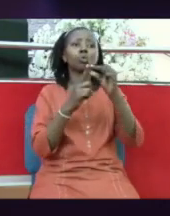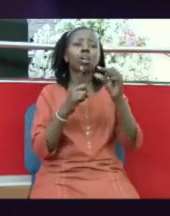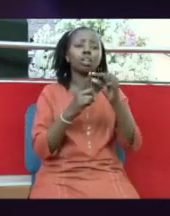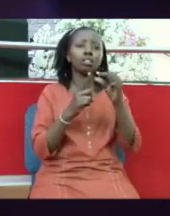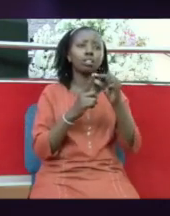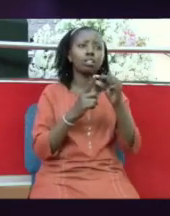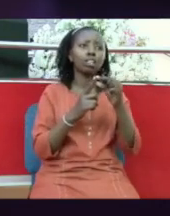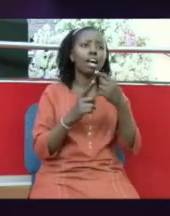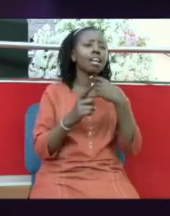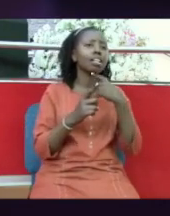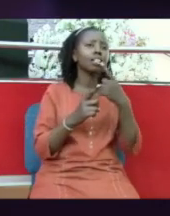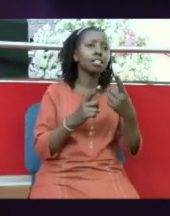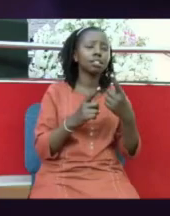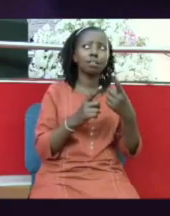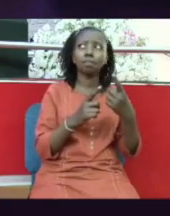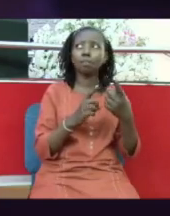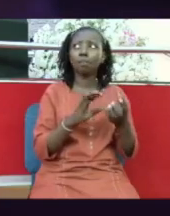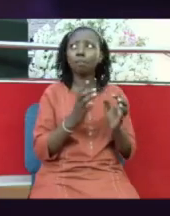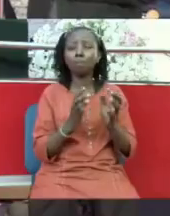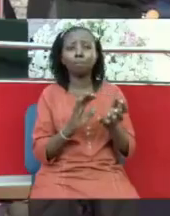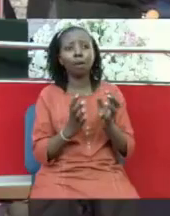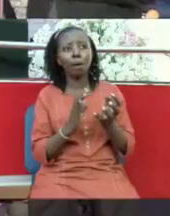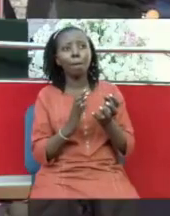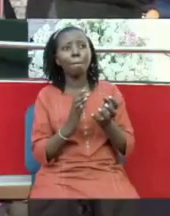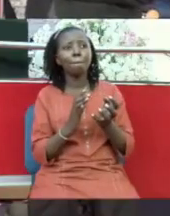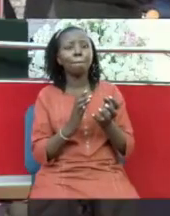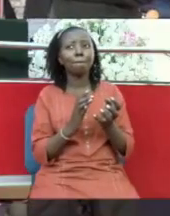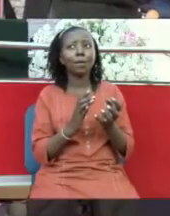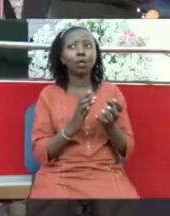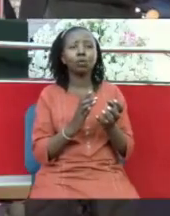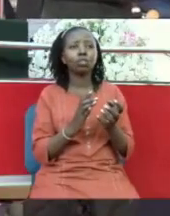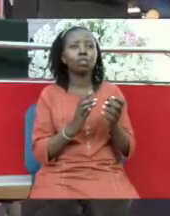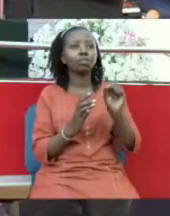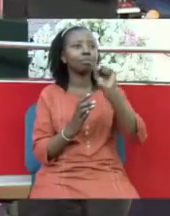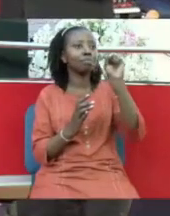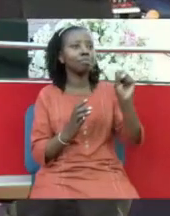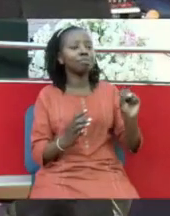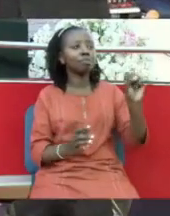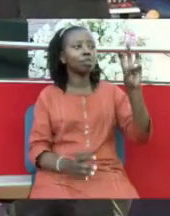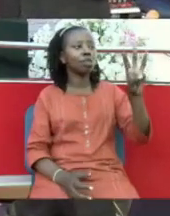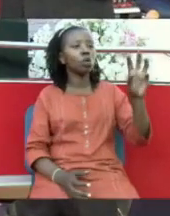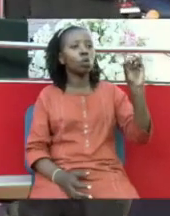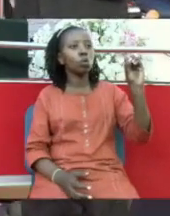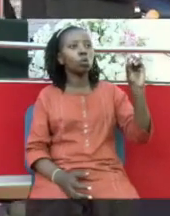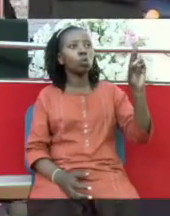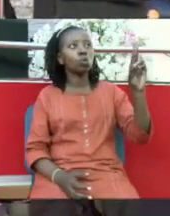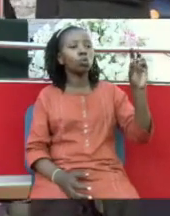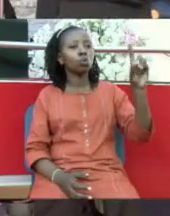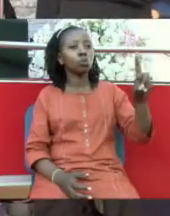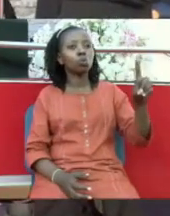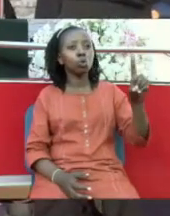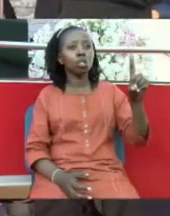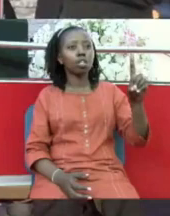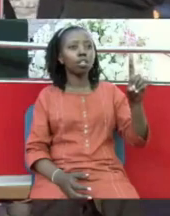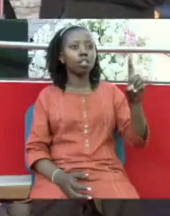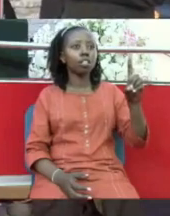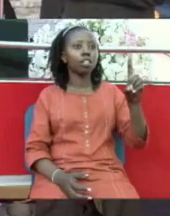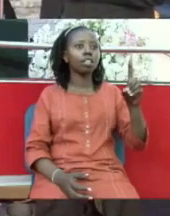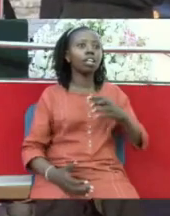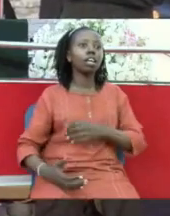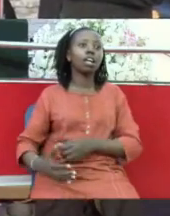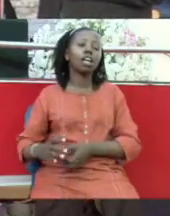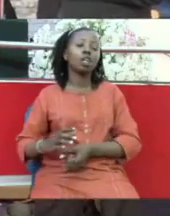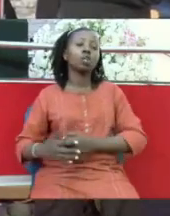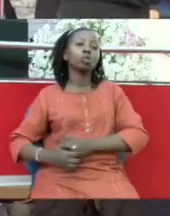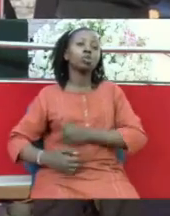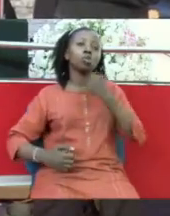And then he tells us about the sword of the Spirit, which is the word of God. Most